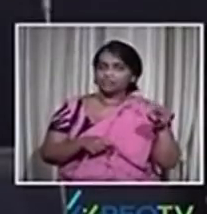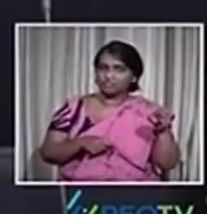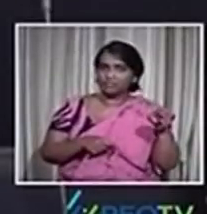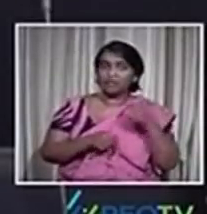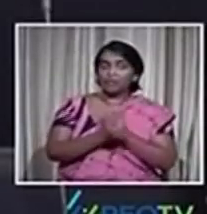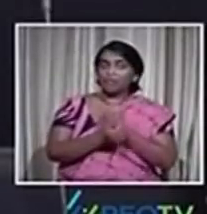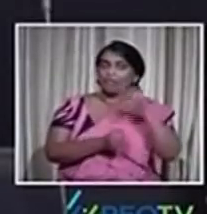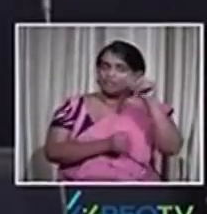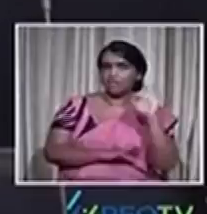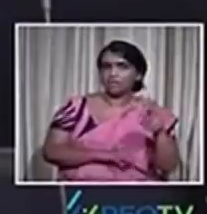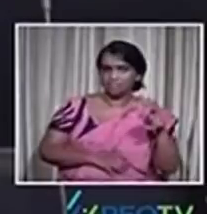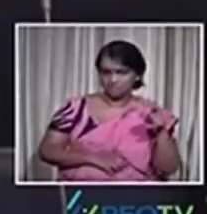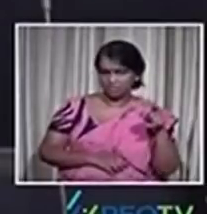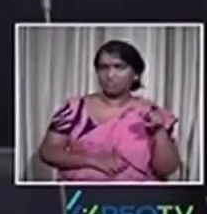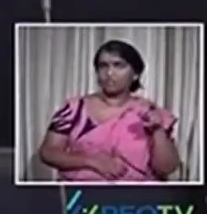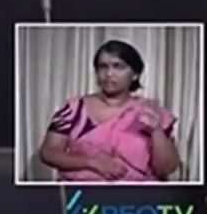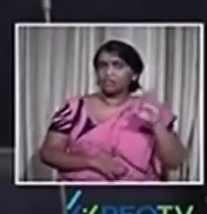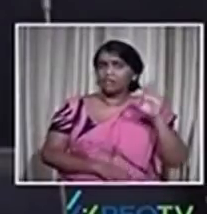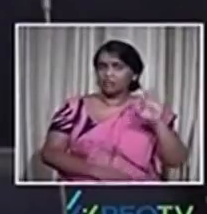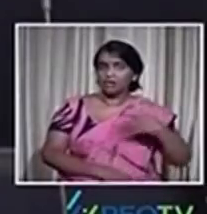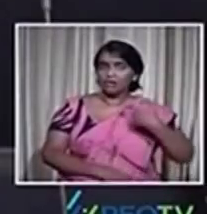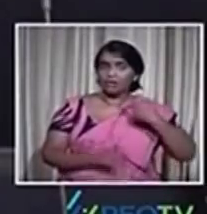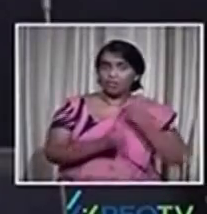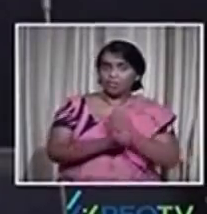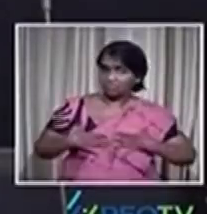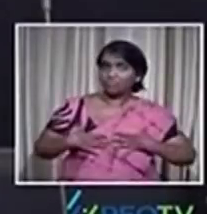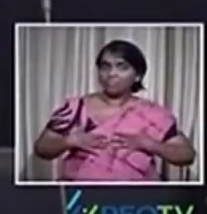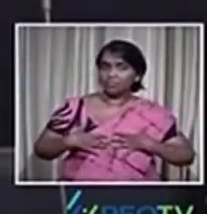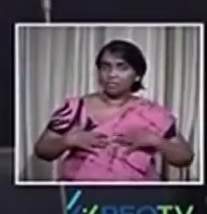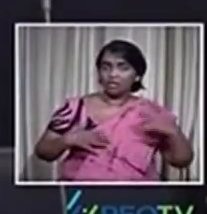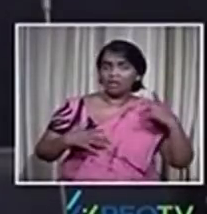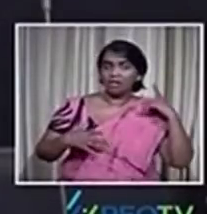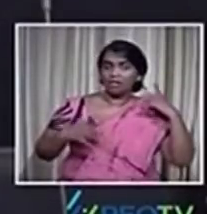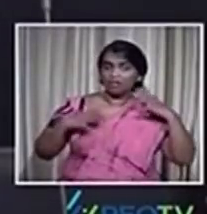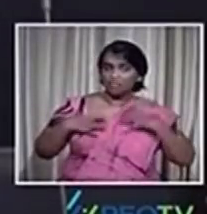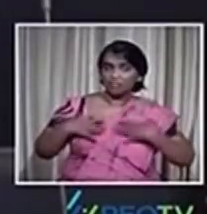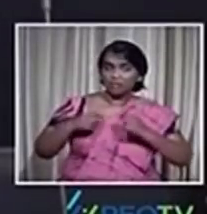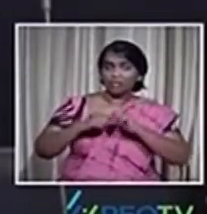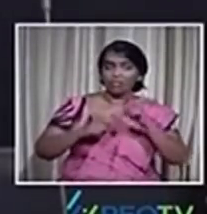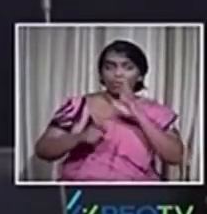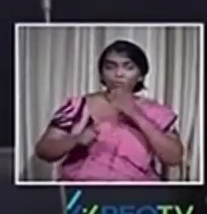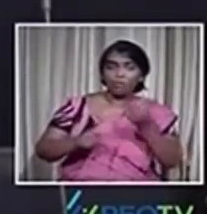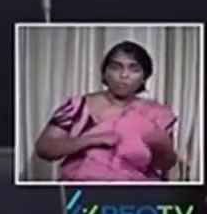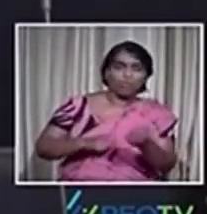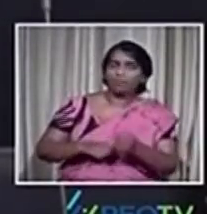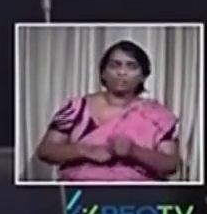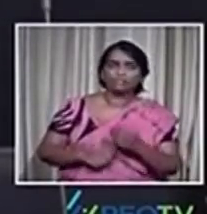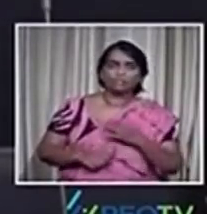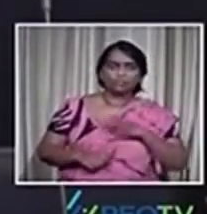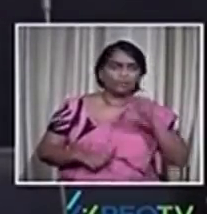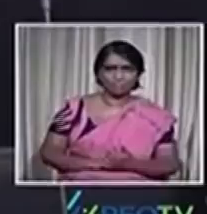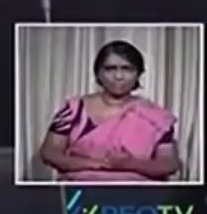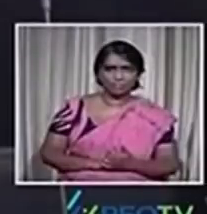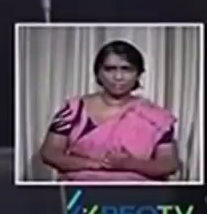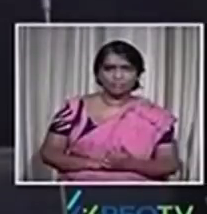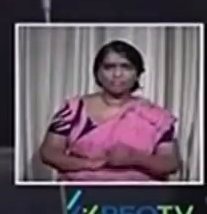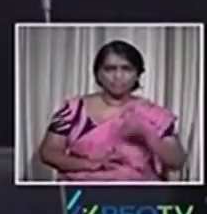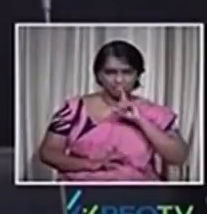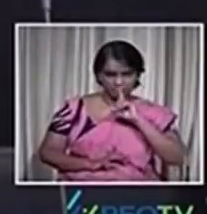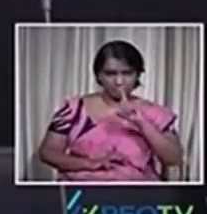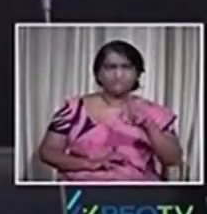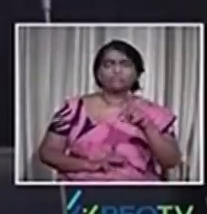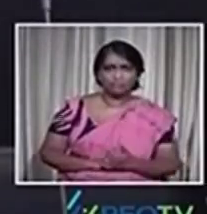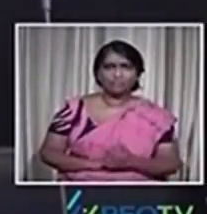to uphold the law, but I condone the fact that he had attacked a person in uniform while civilians watched. Even if an army soldier attacked a police